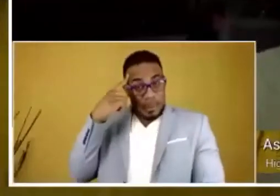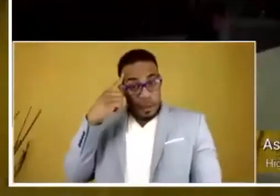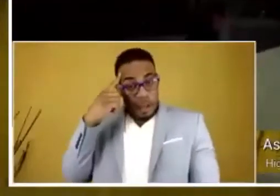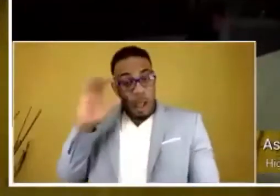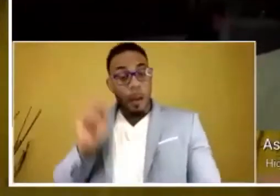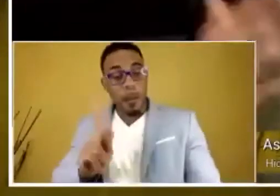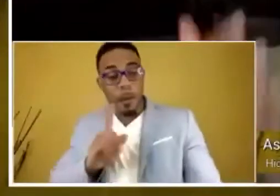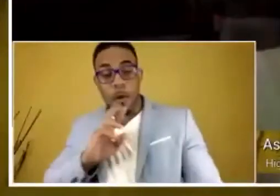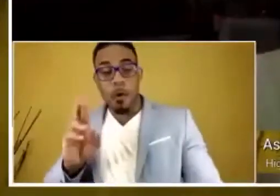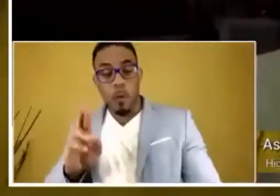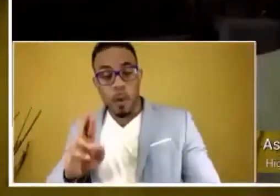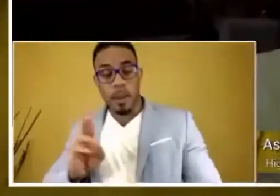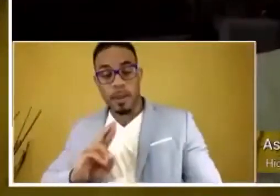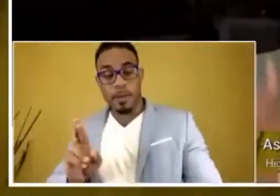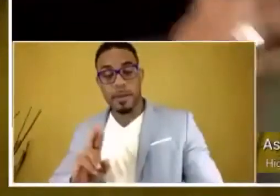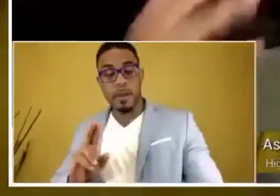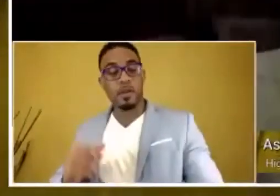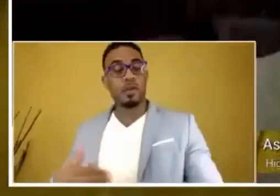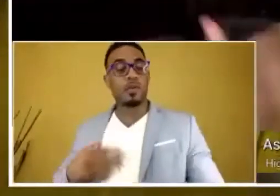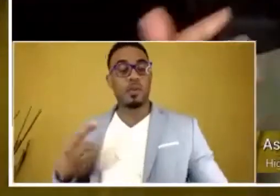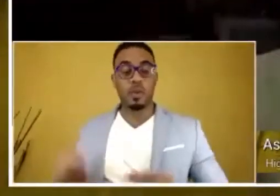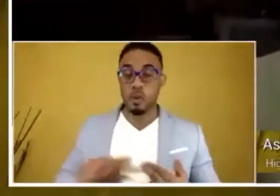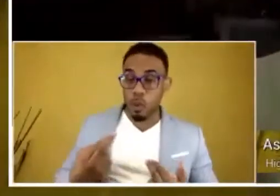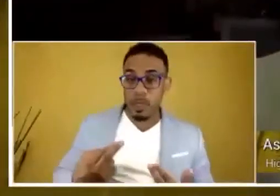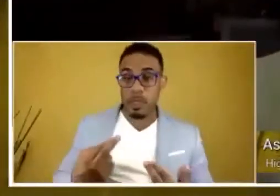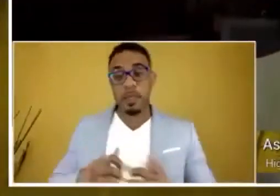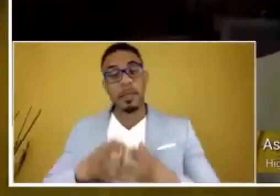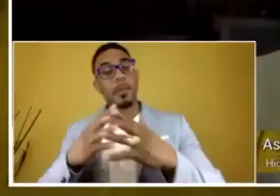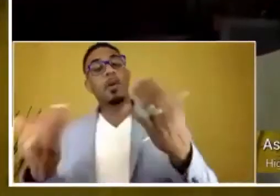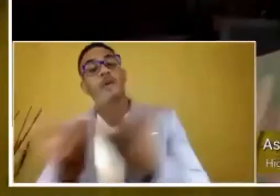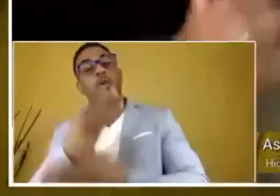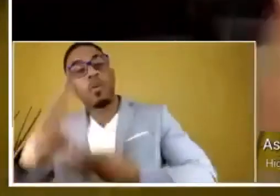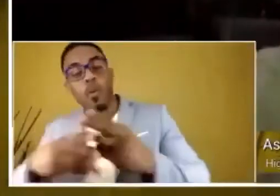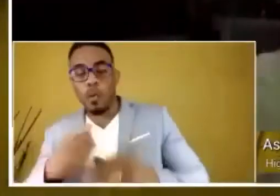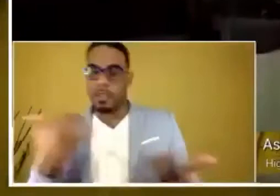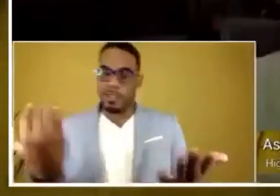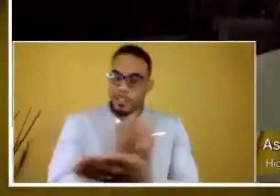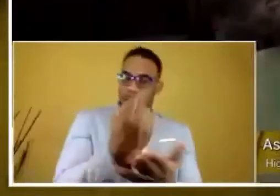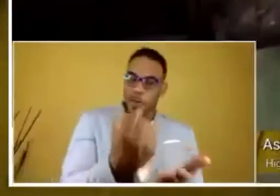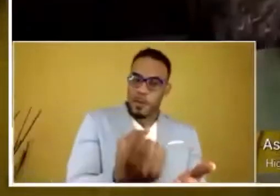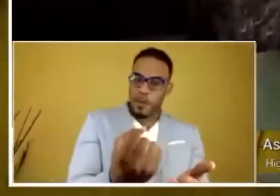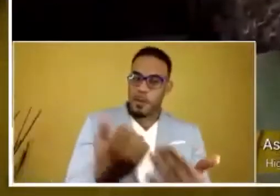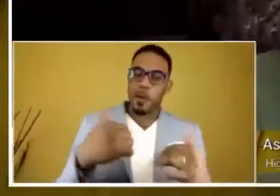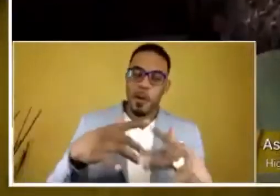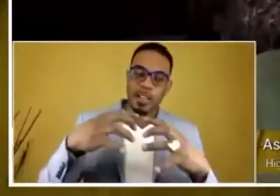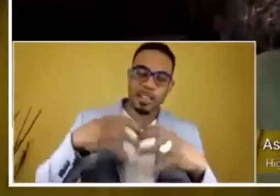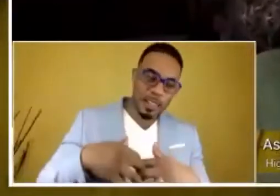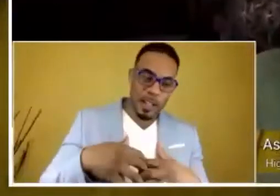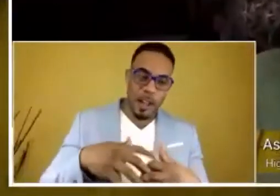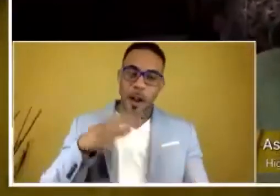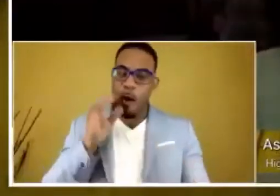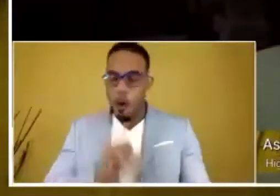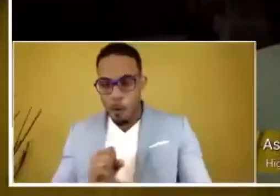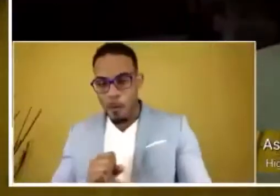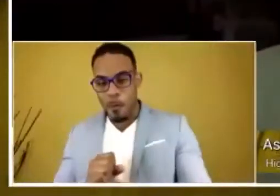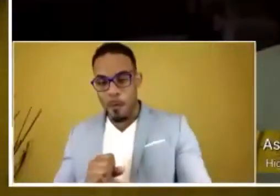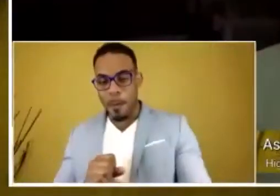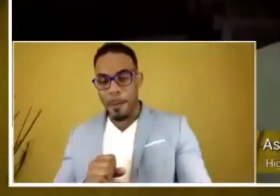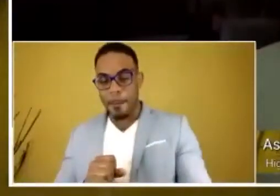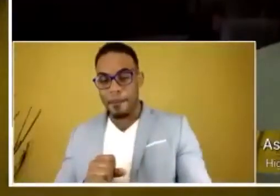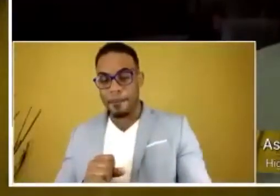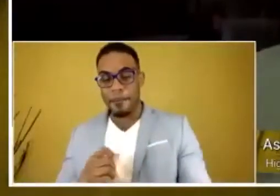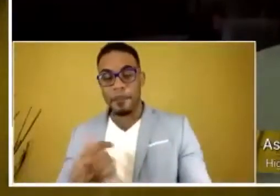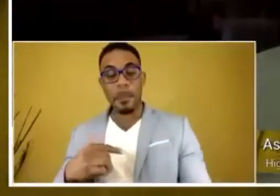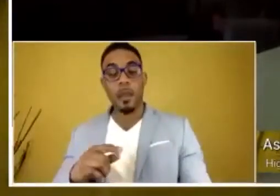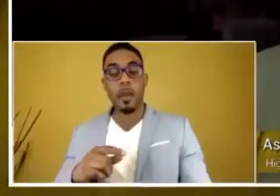are ready to rejoice, to build a new world that we deserve while tearing down the old. What we